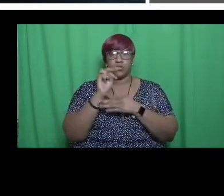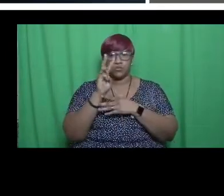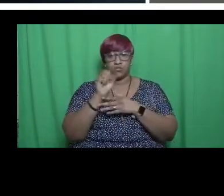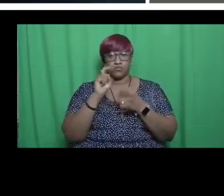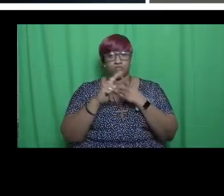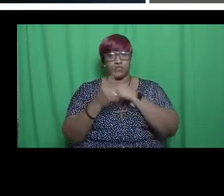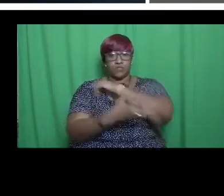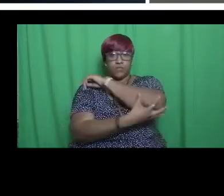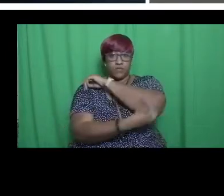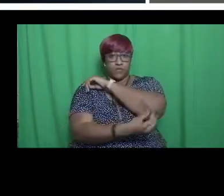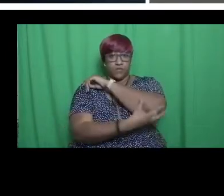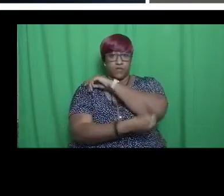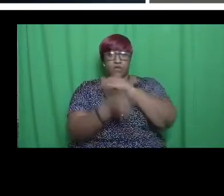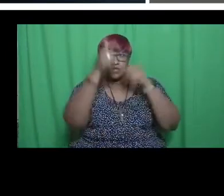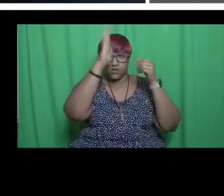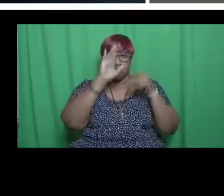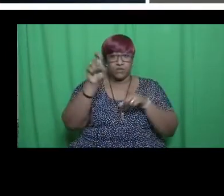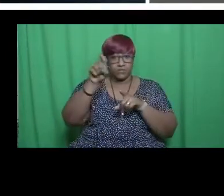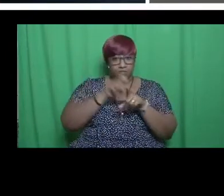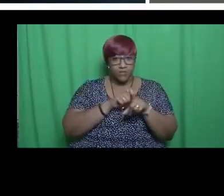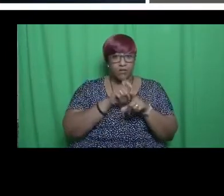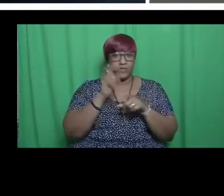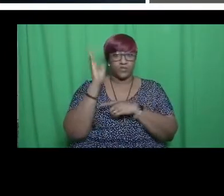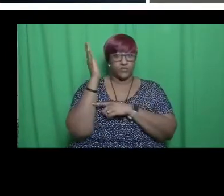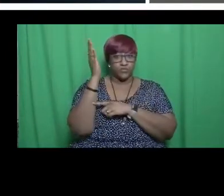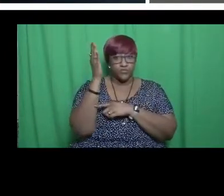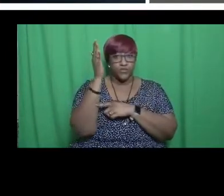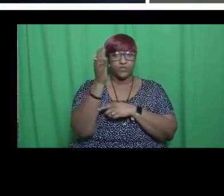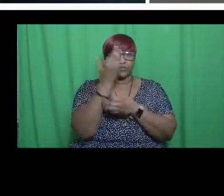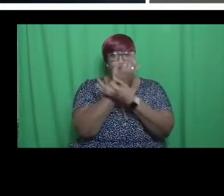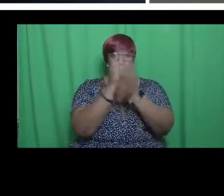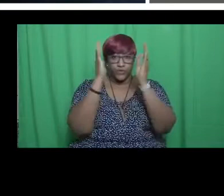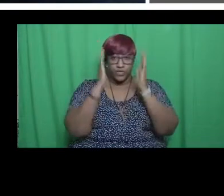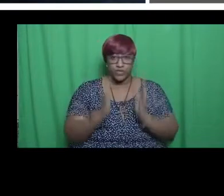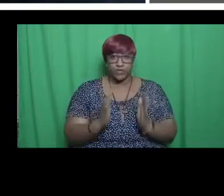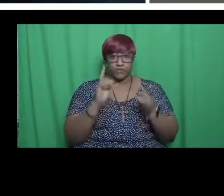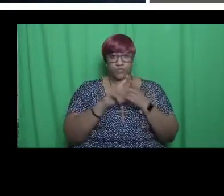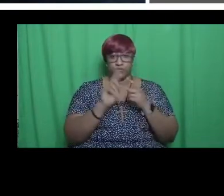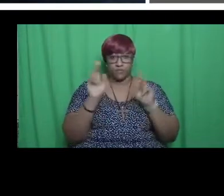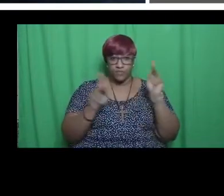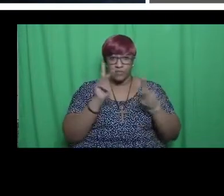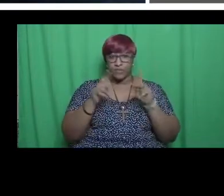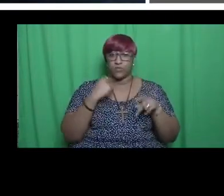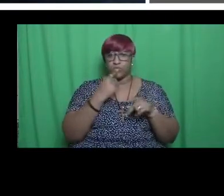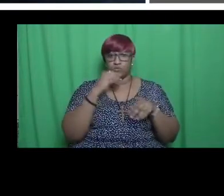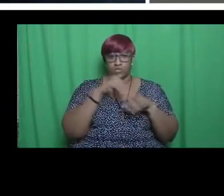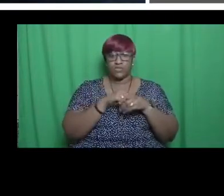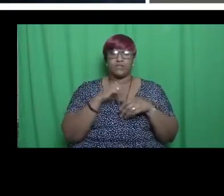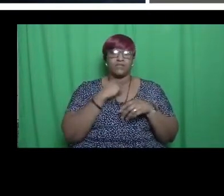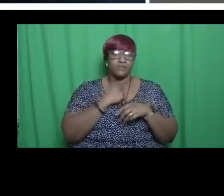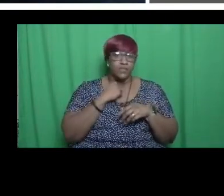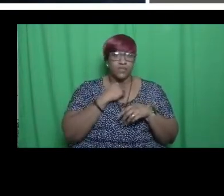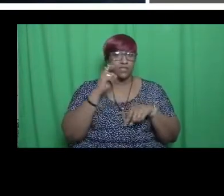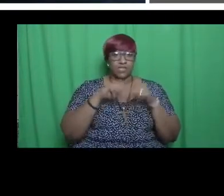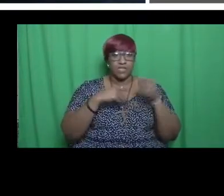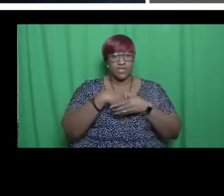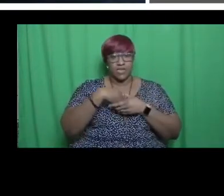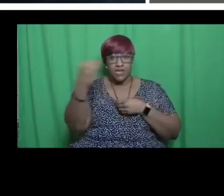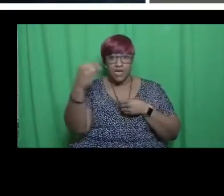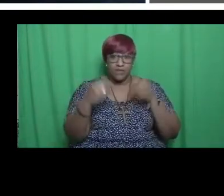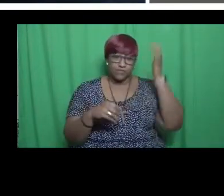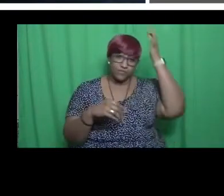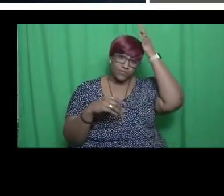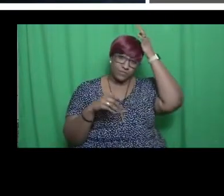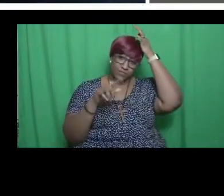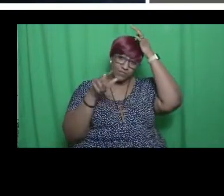poor. God has called me to preach freedom to those who are in bondage. The blind will receive